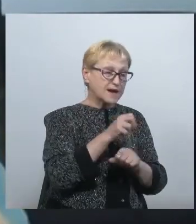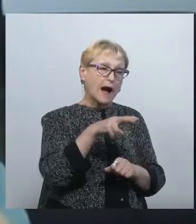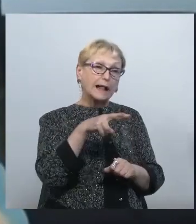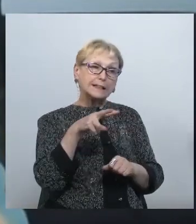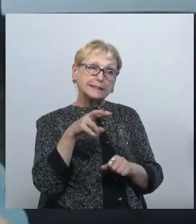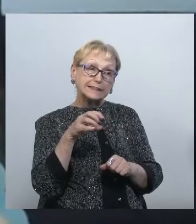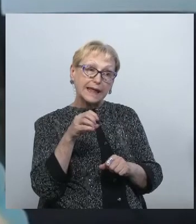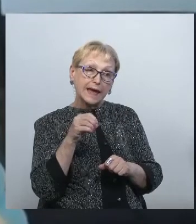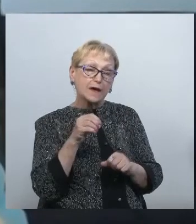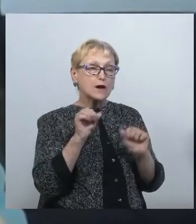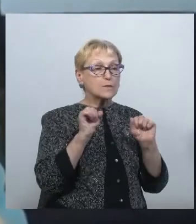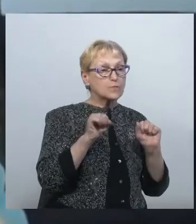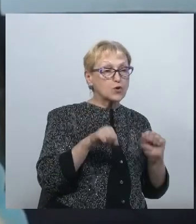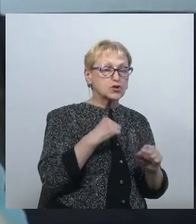it.